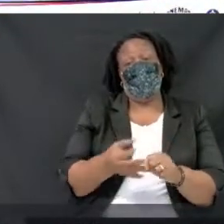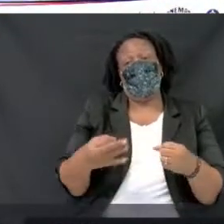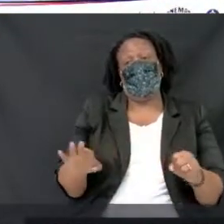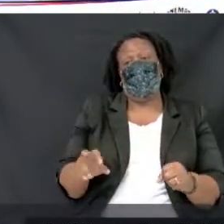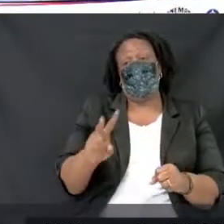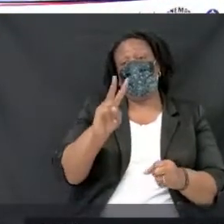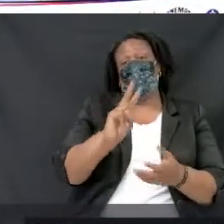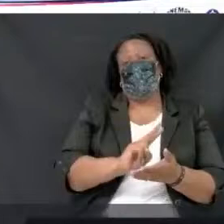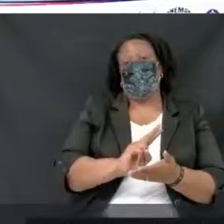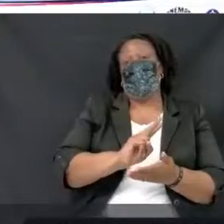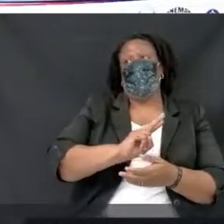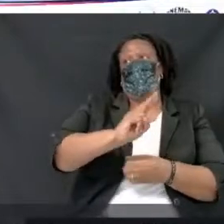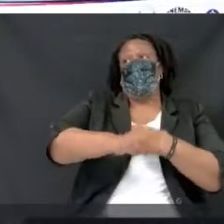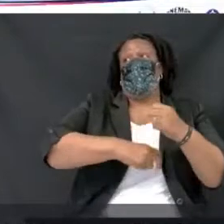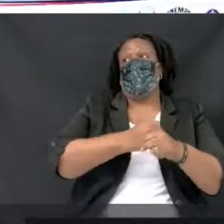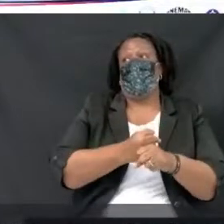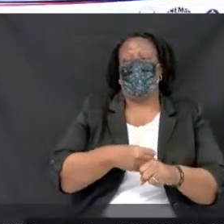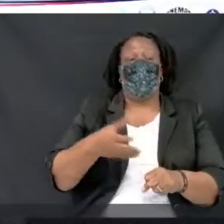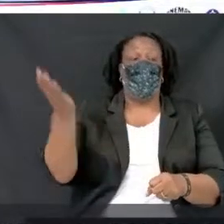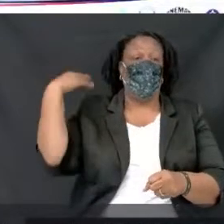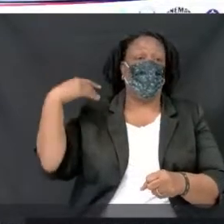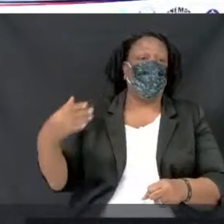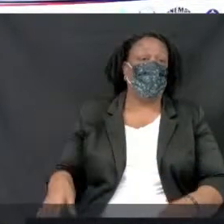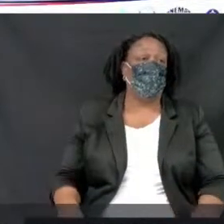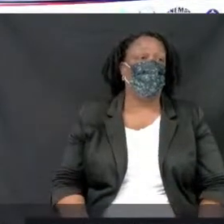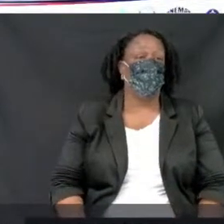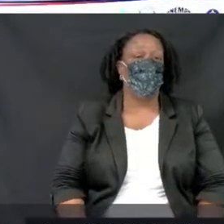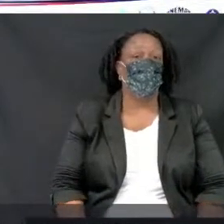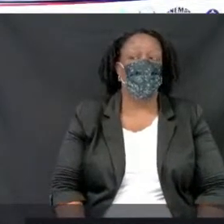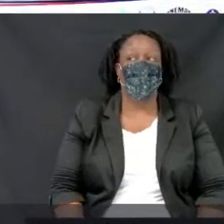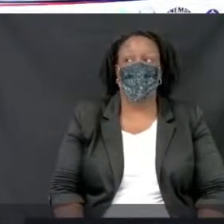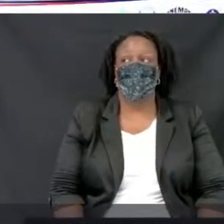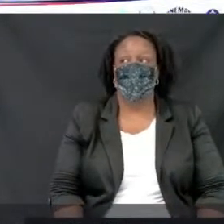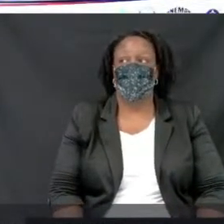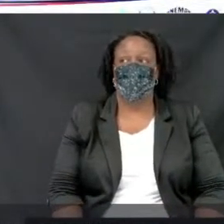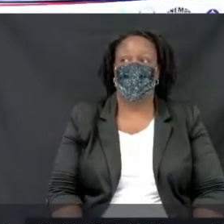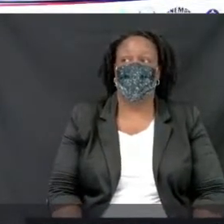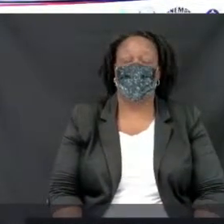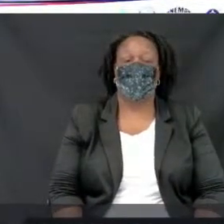You know, a number of us won't be around for the 101.